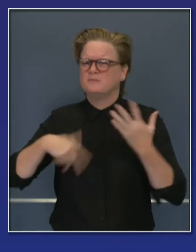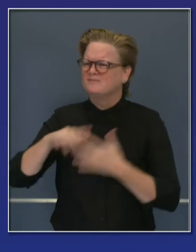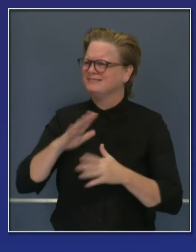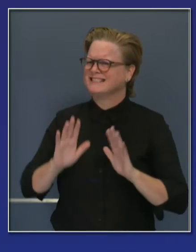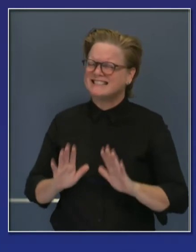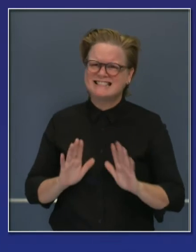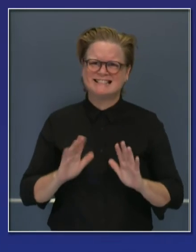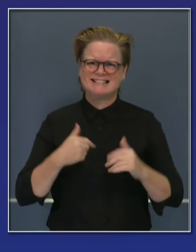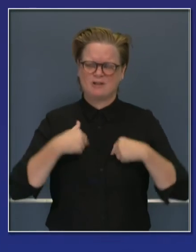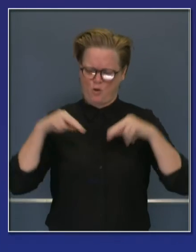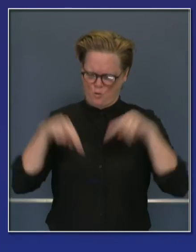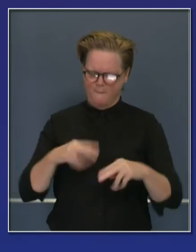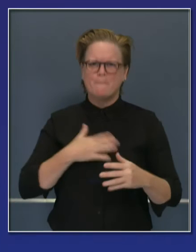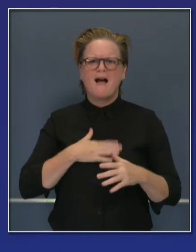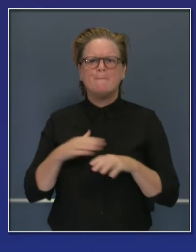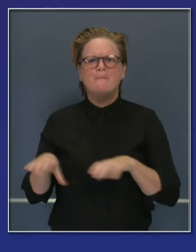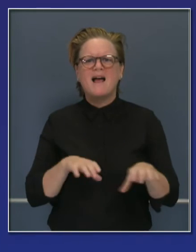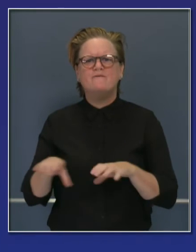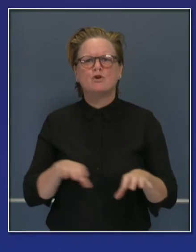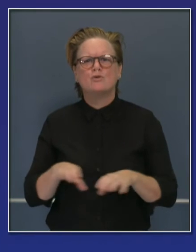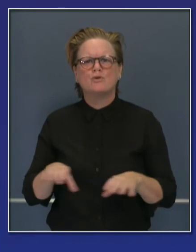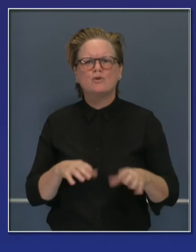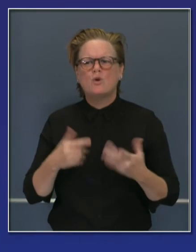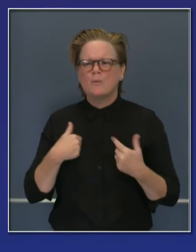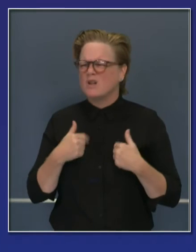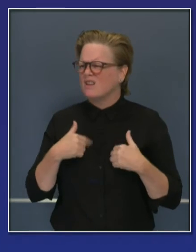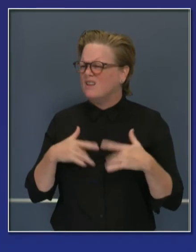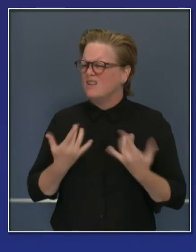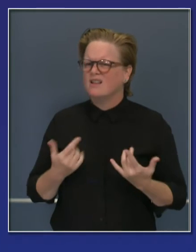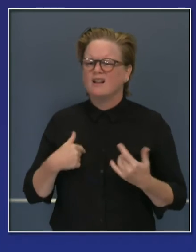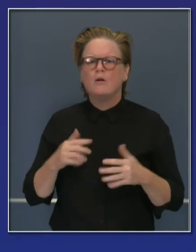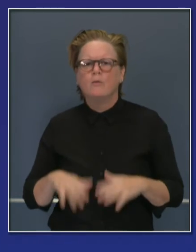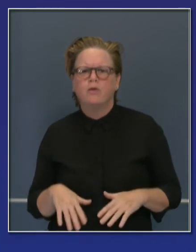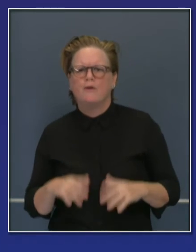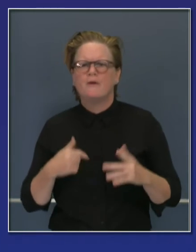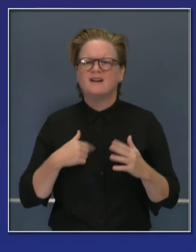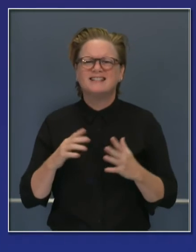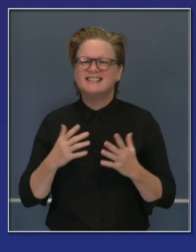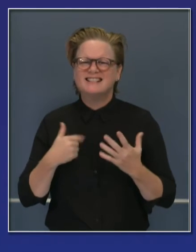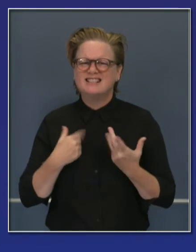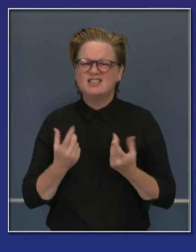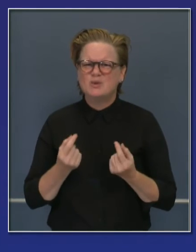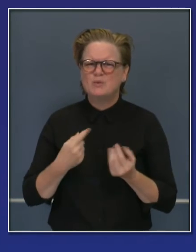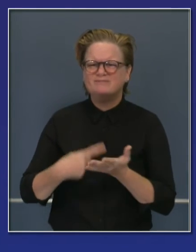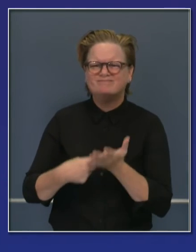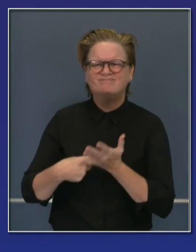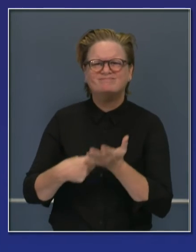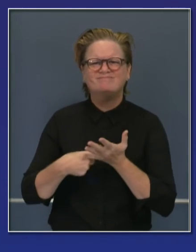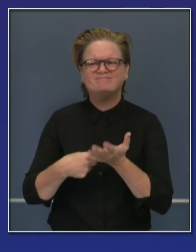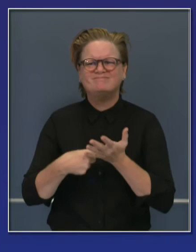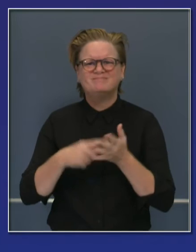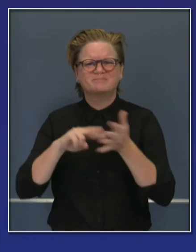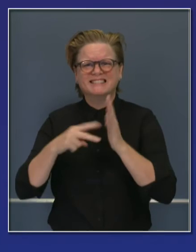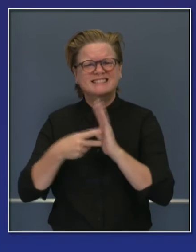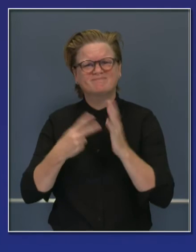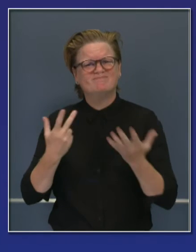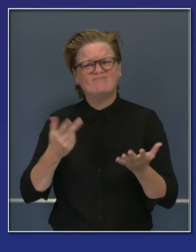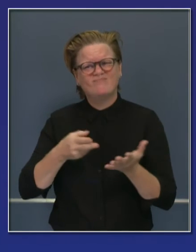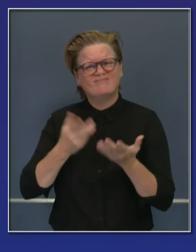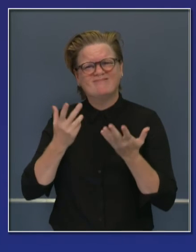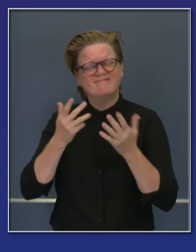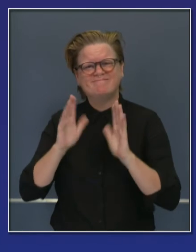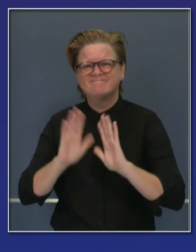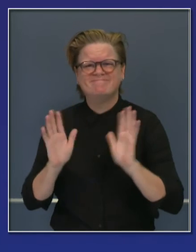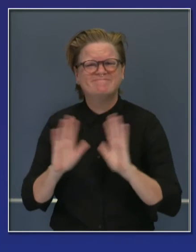meal looks like. Instead of doing it later in the day, we're going to move it up. We're going to try to move it outside to catch a little bit of the